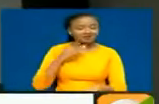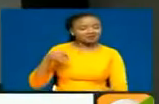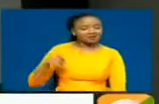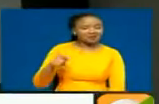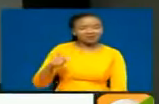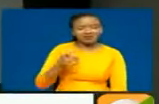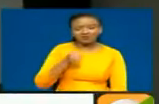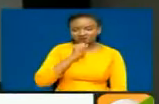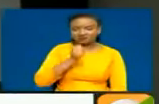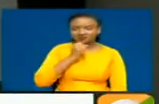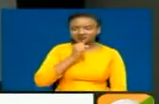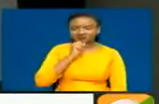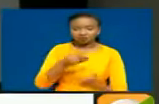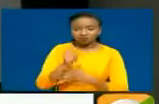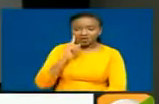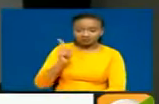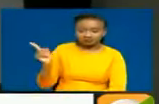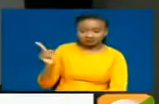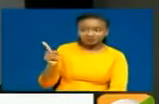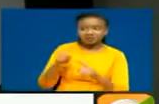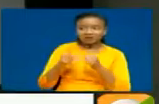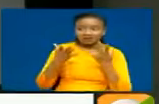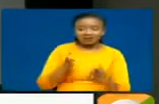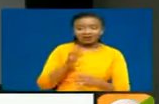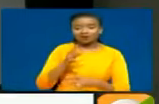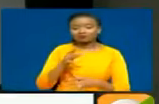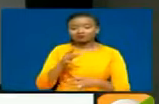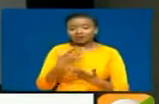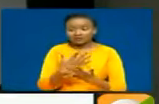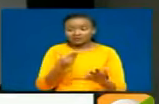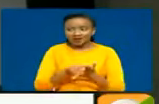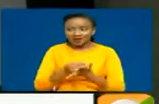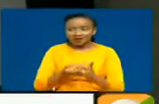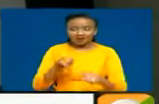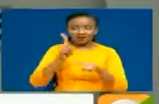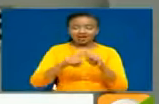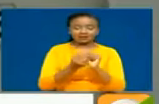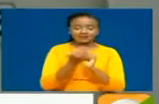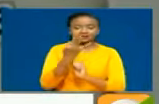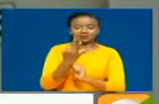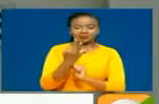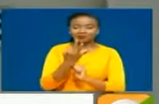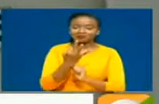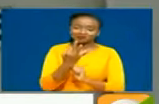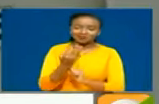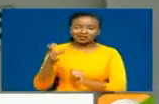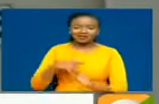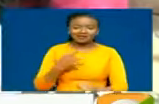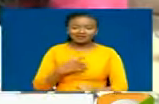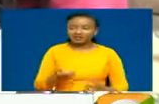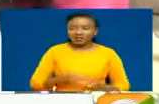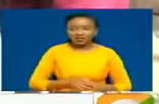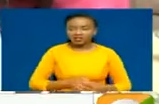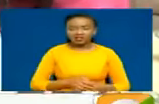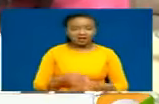to purchase kerosene. But the 13 shillings hike in kerosene prices per liter is already draining her pocket.